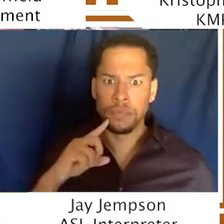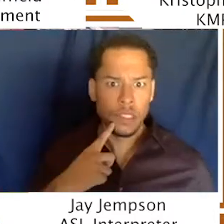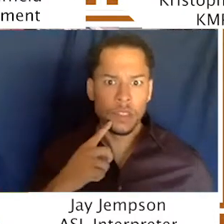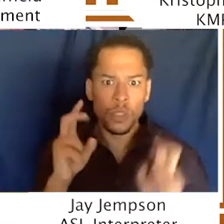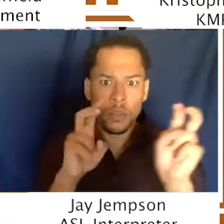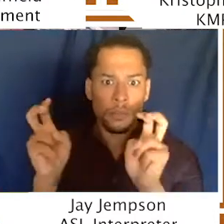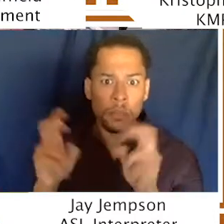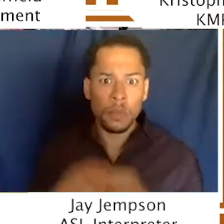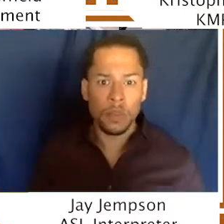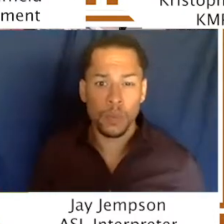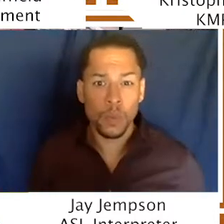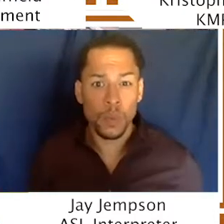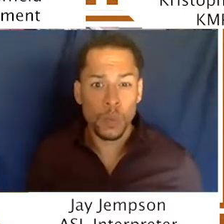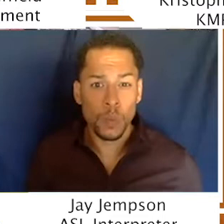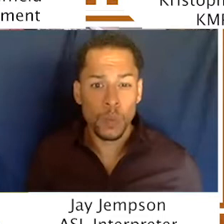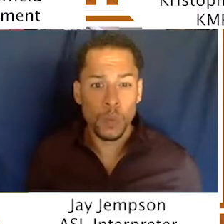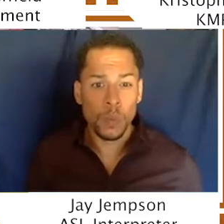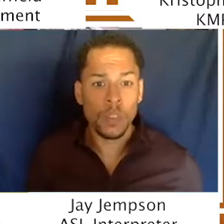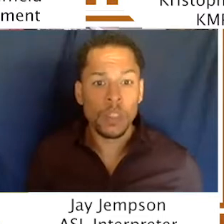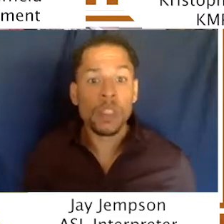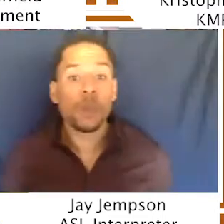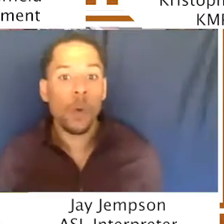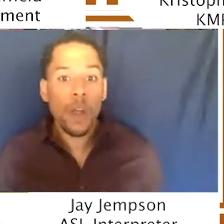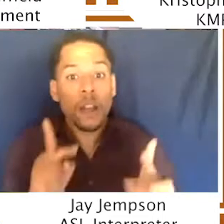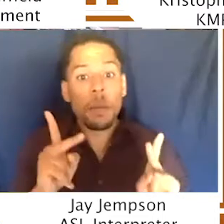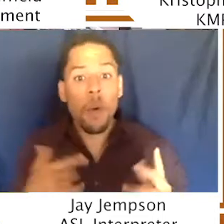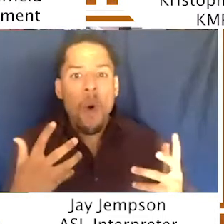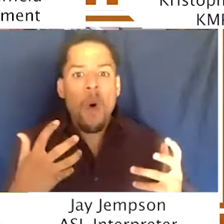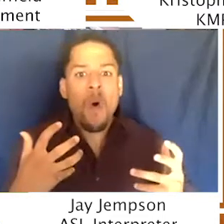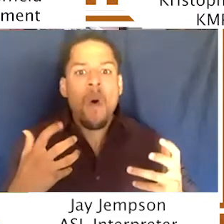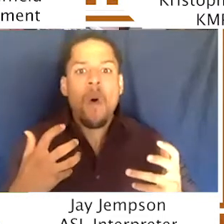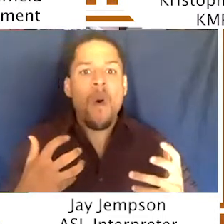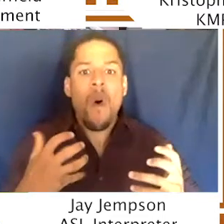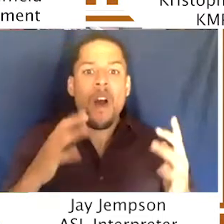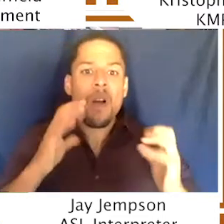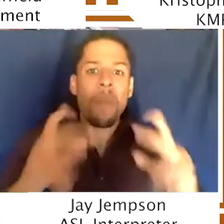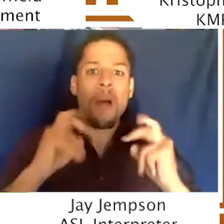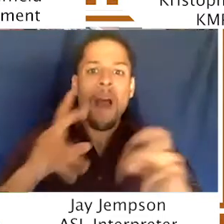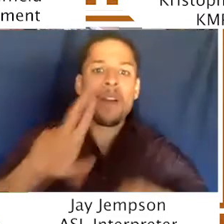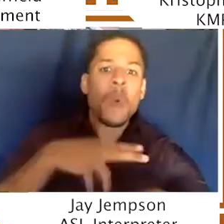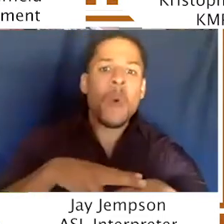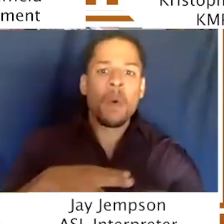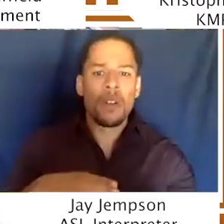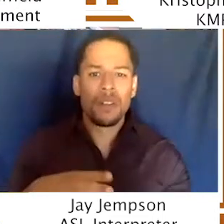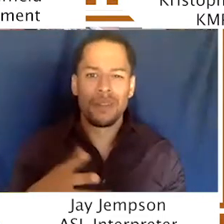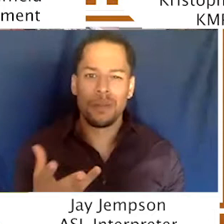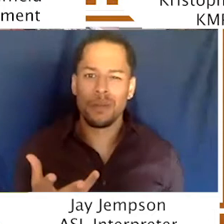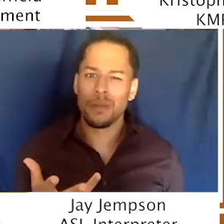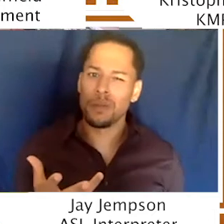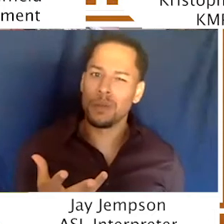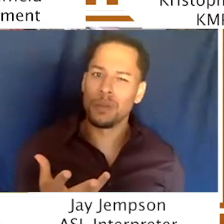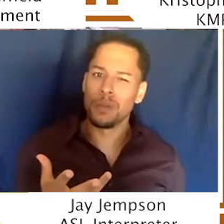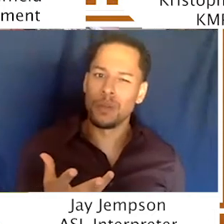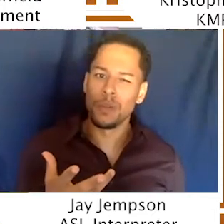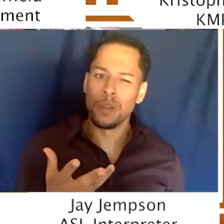And I just, you know, this rush to go back to the structures that are in place is